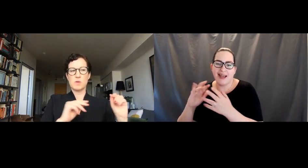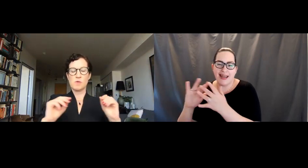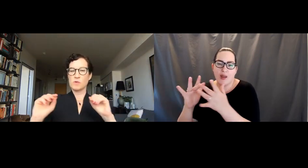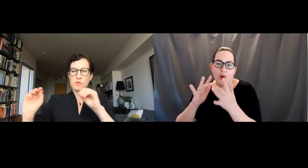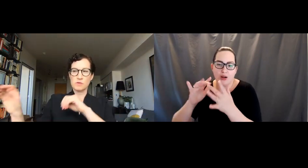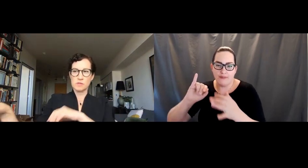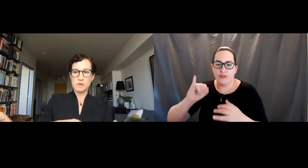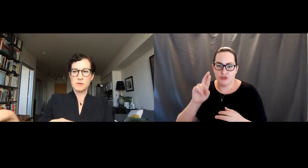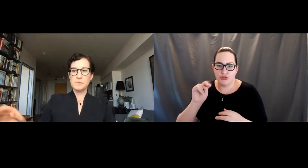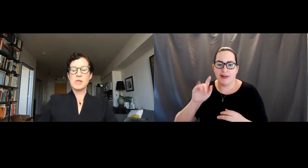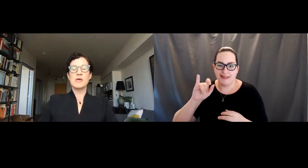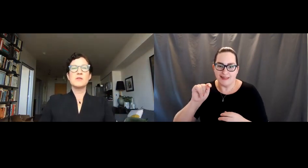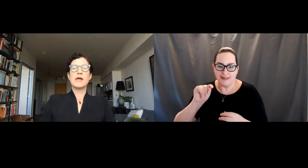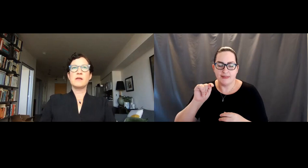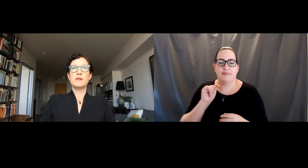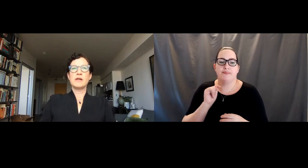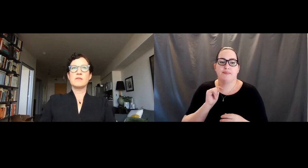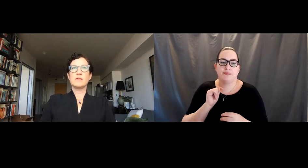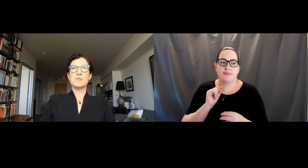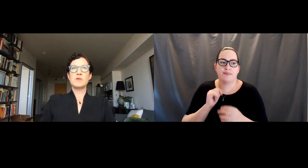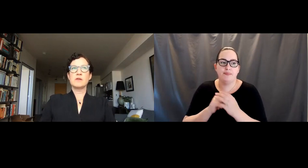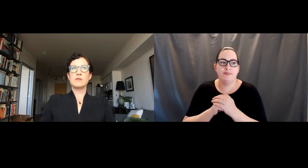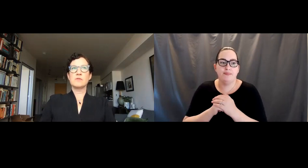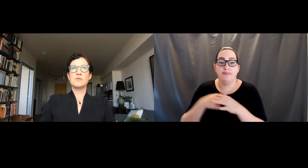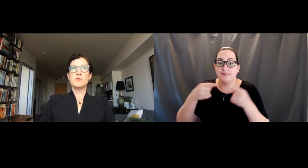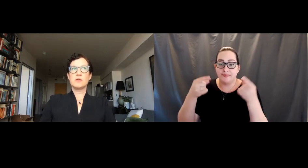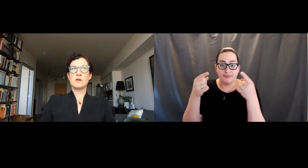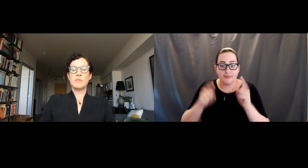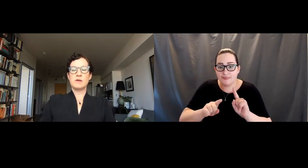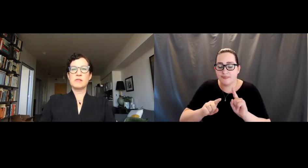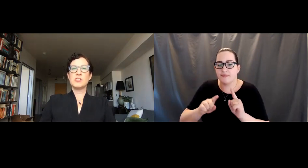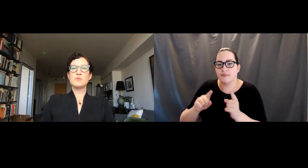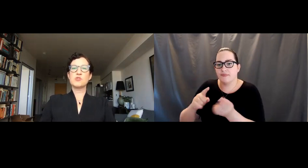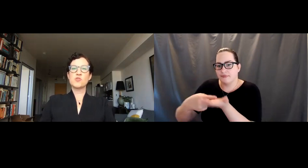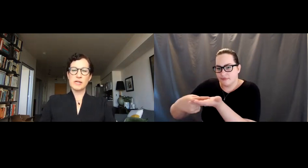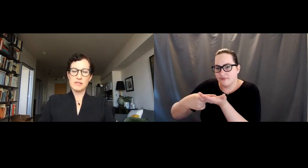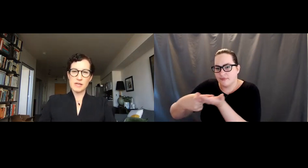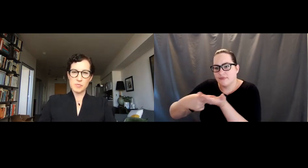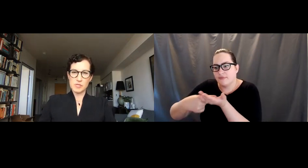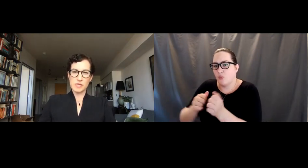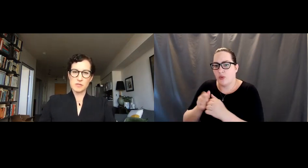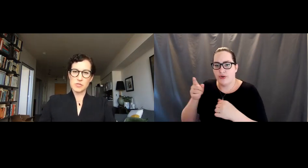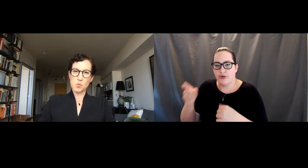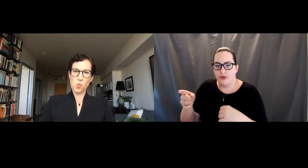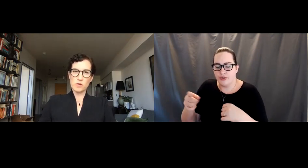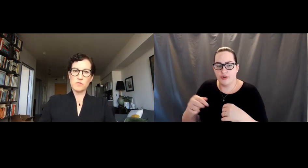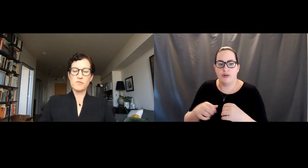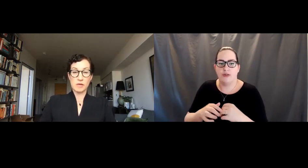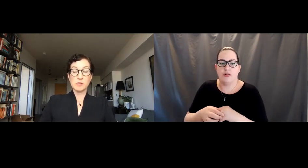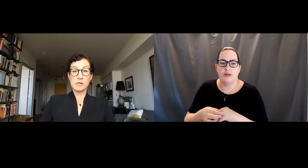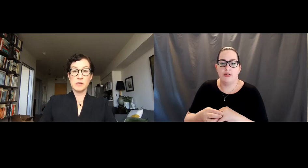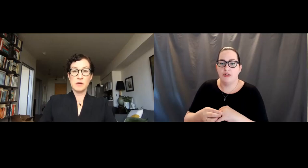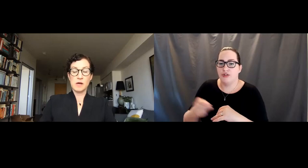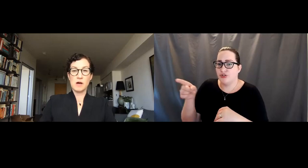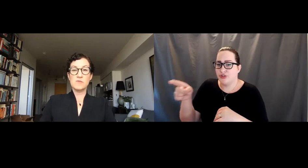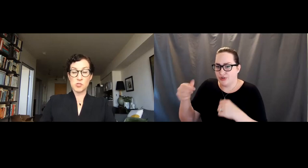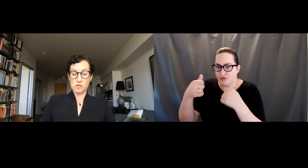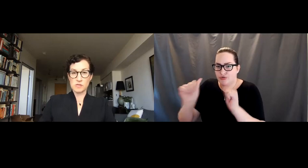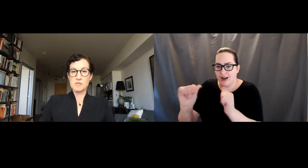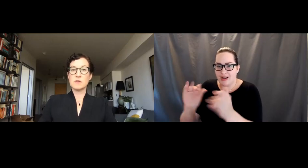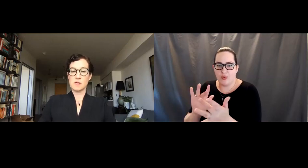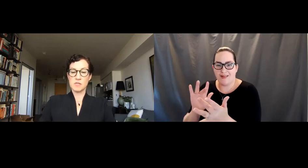this newspaper, one journalist here. And I ended up talking to her about that she was trying to get, in particular, this one family